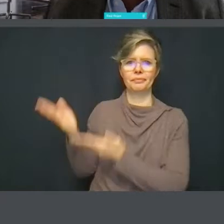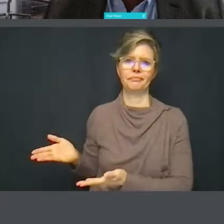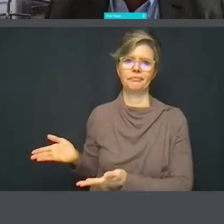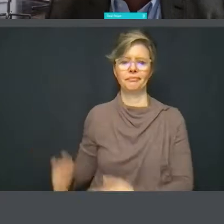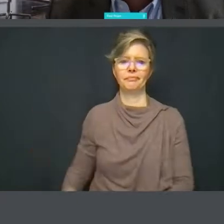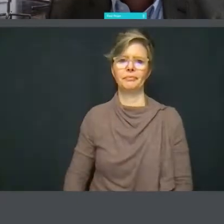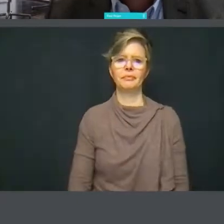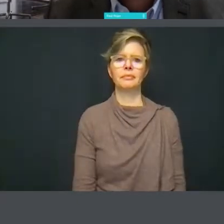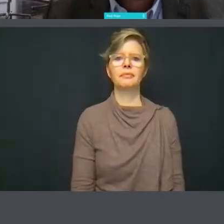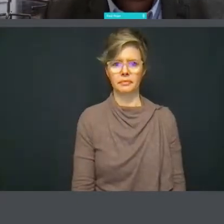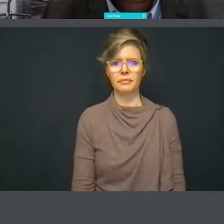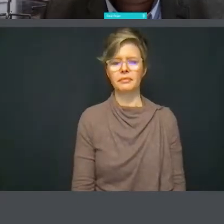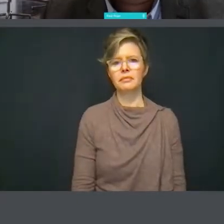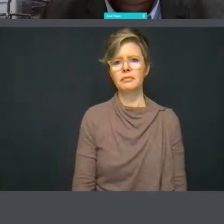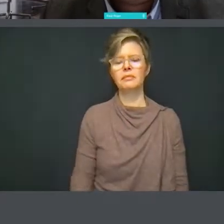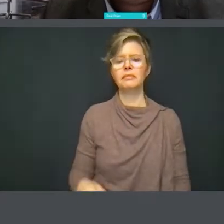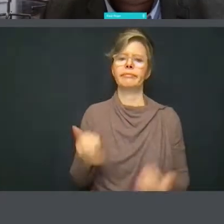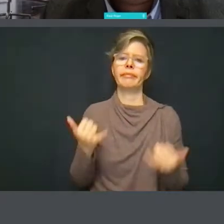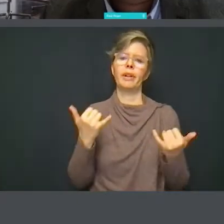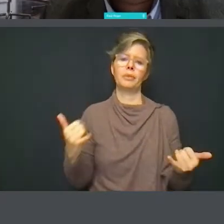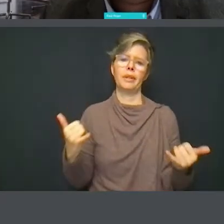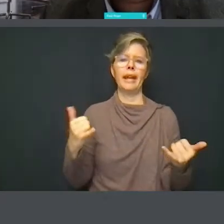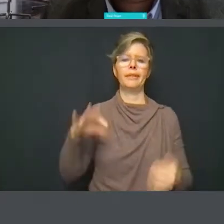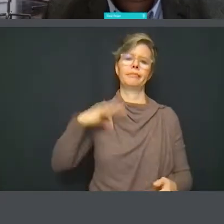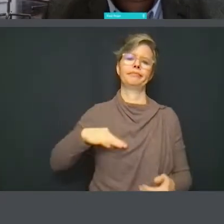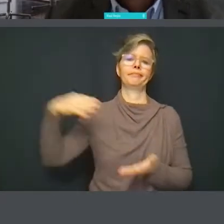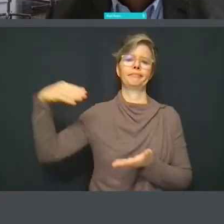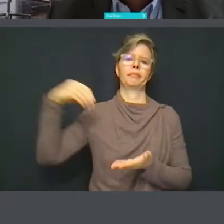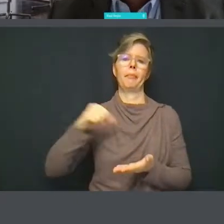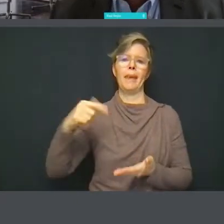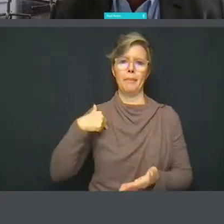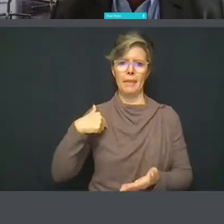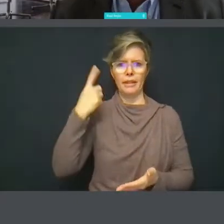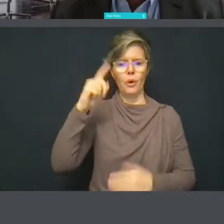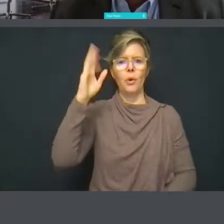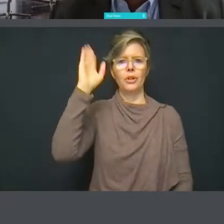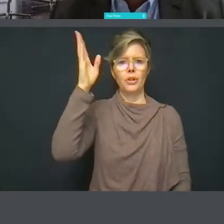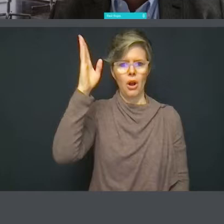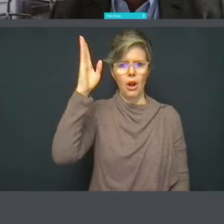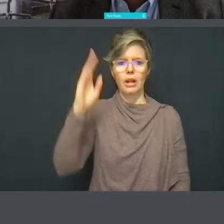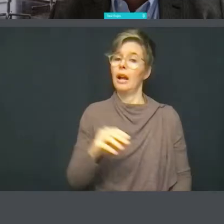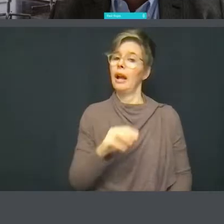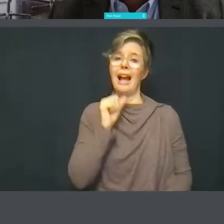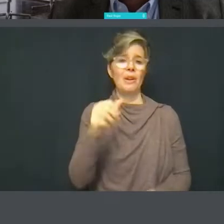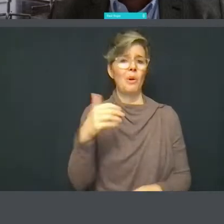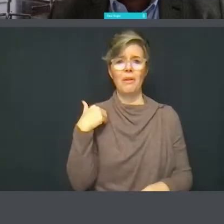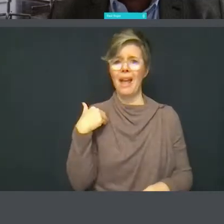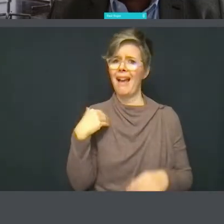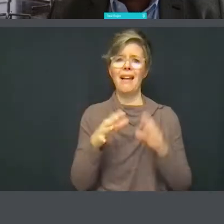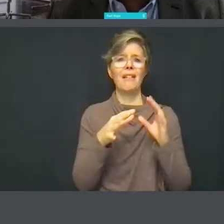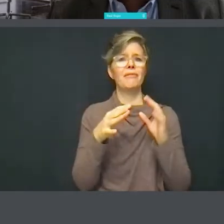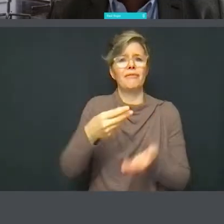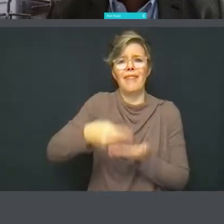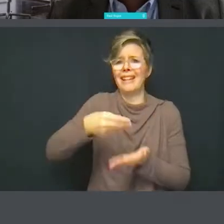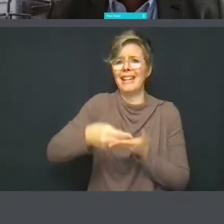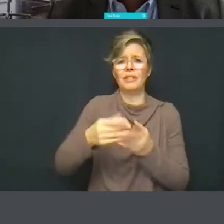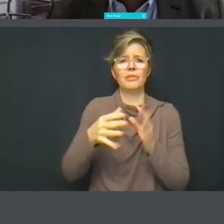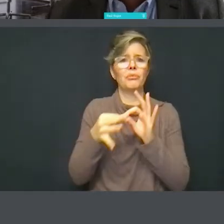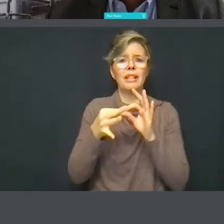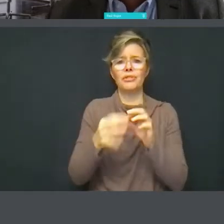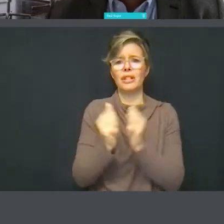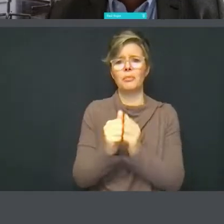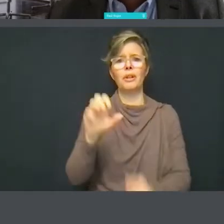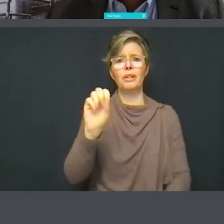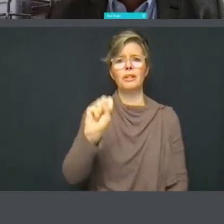compensation for doing today's keynote and talk. And I also have a non-financial relationship with Salt Software as I developed the capability